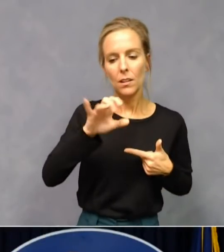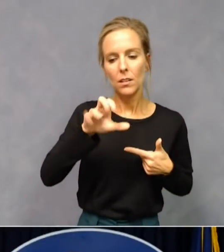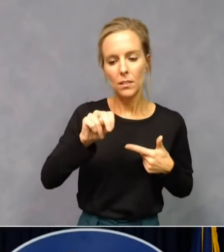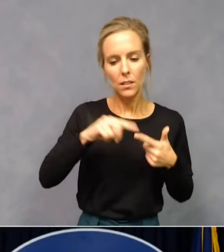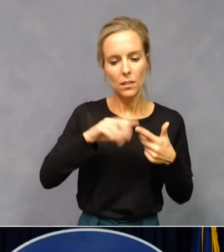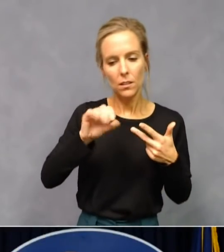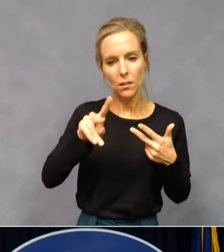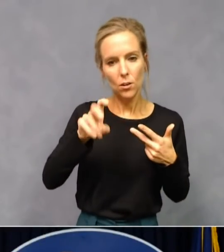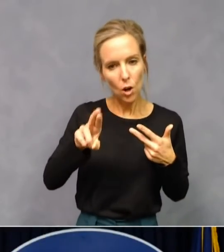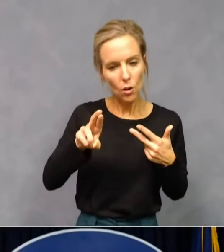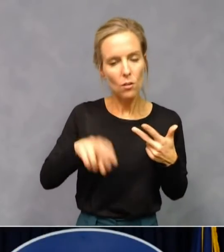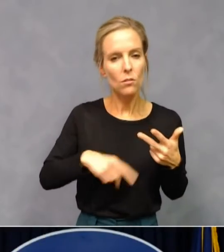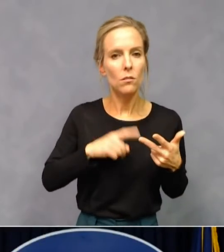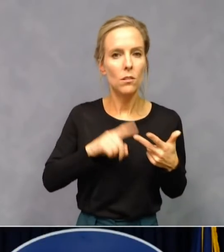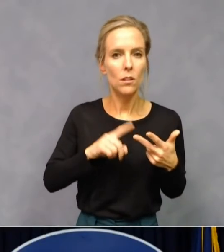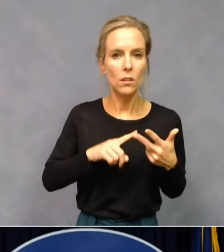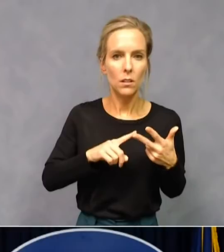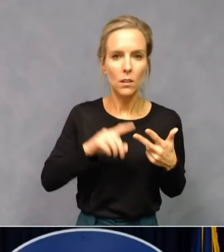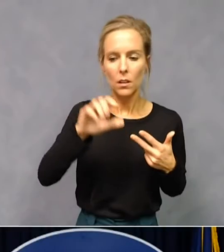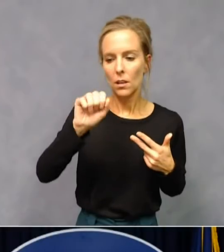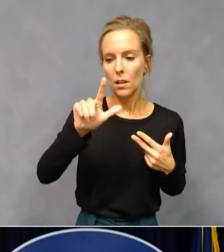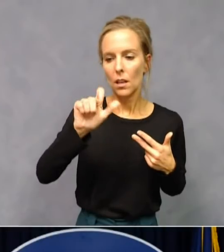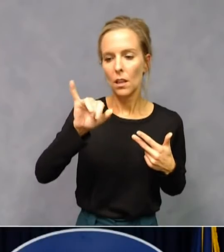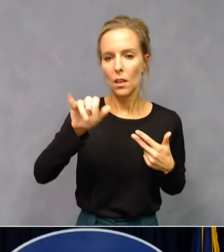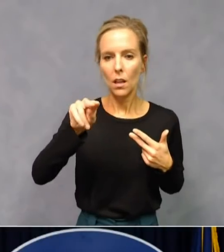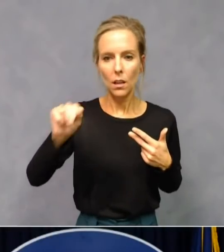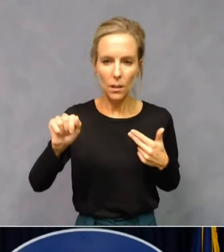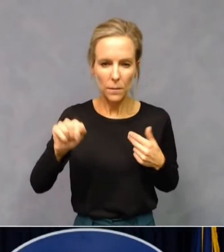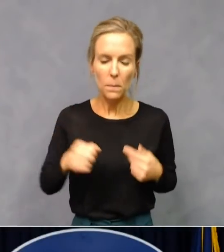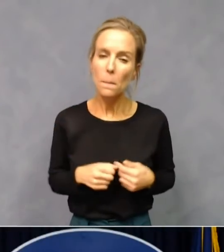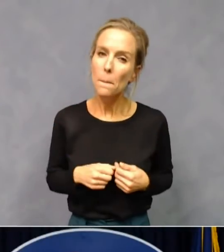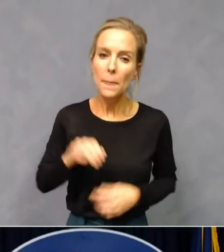and Alina. John served in the